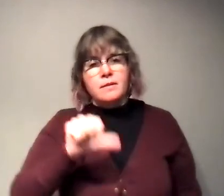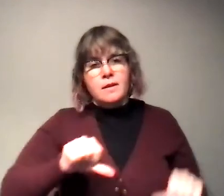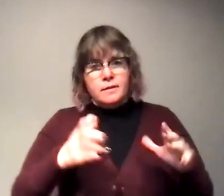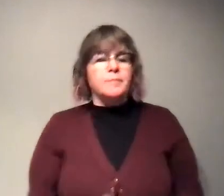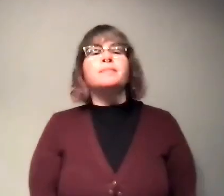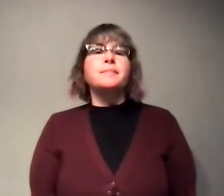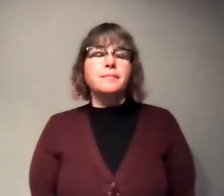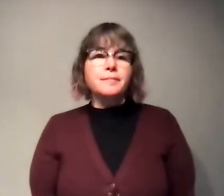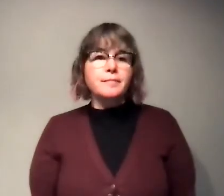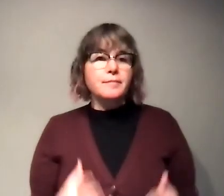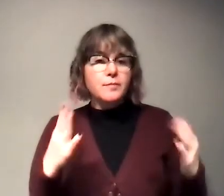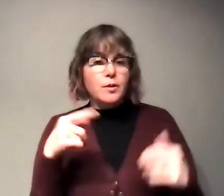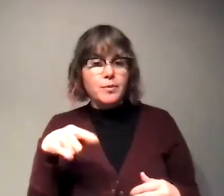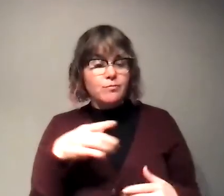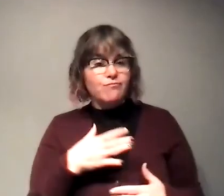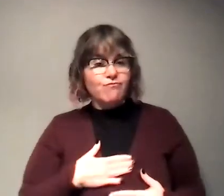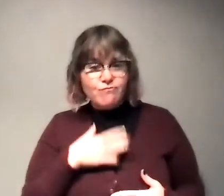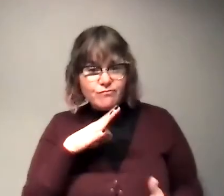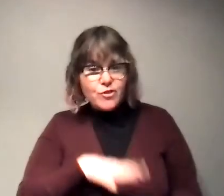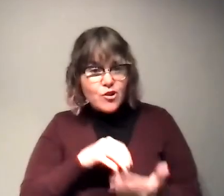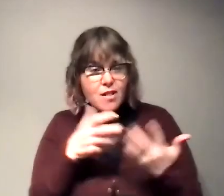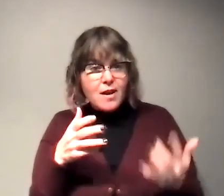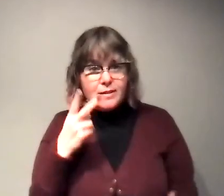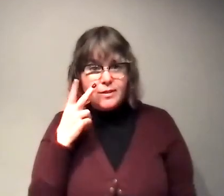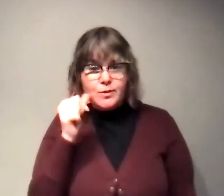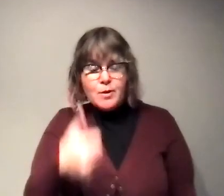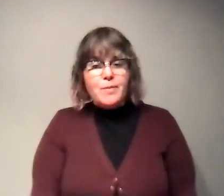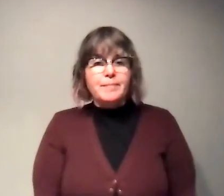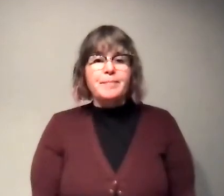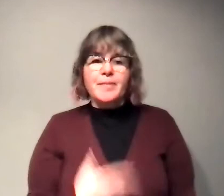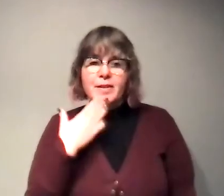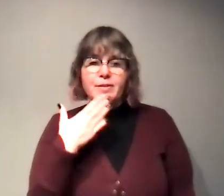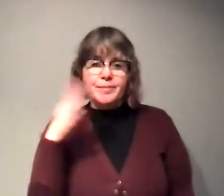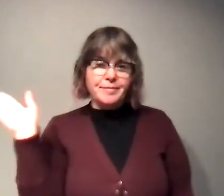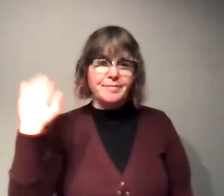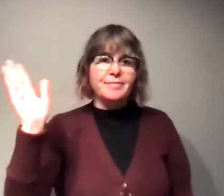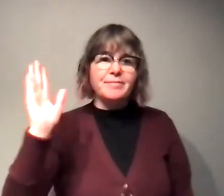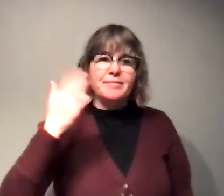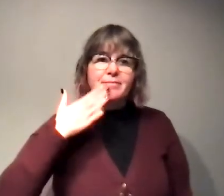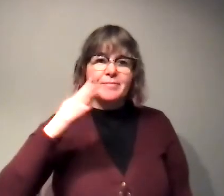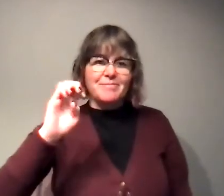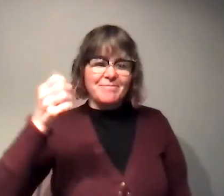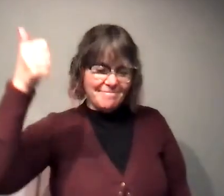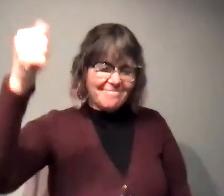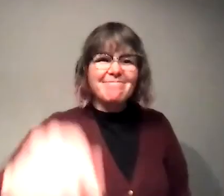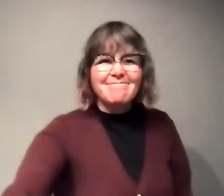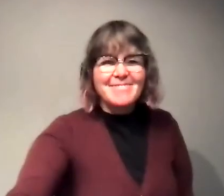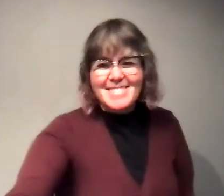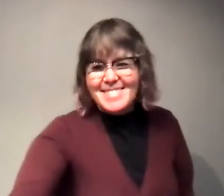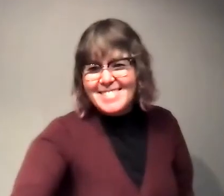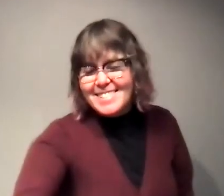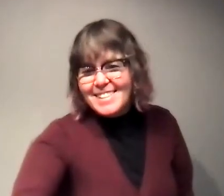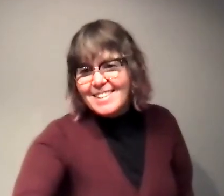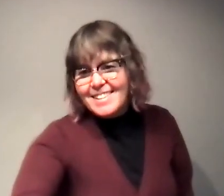patreon.com/SkypeAScientist. I hope you all had fun and learned a lot. We will see you tomorrow. Thank you. And thanks everyone for signing. You're the best.